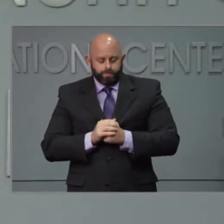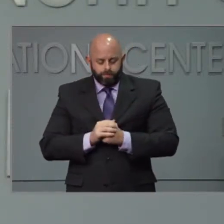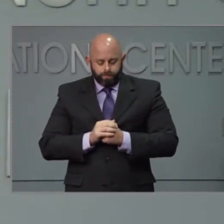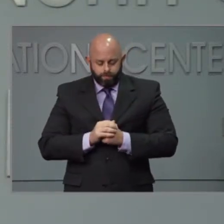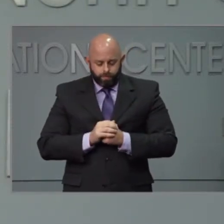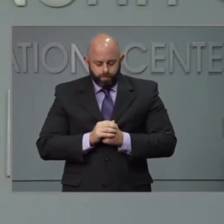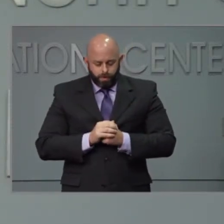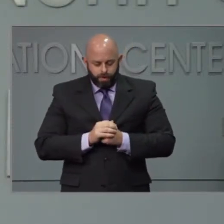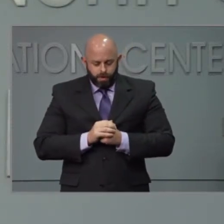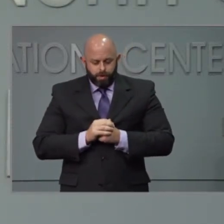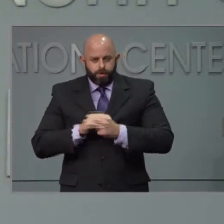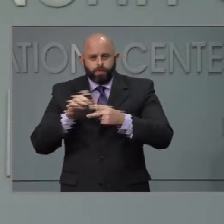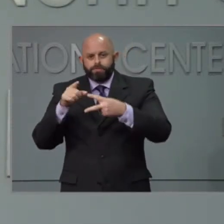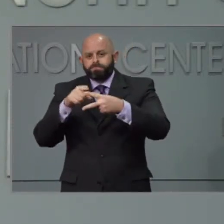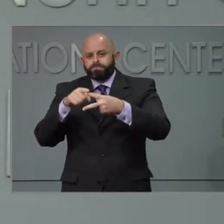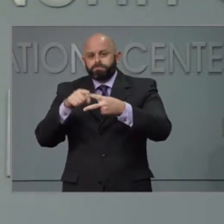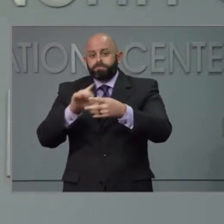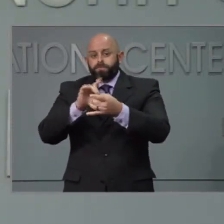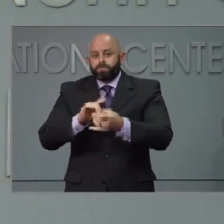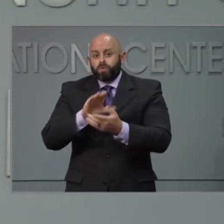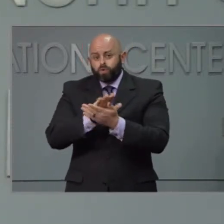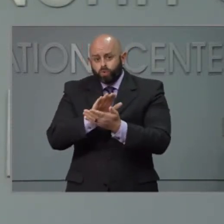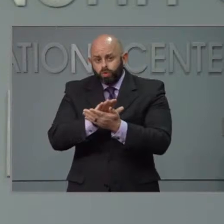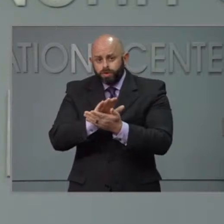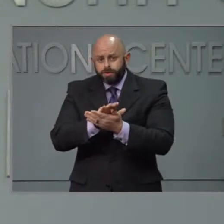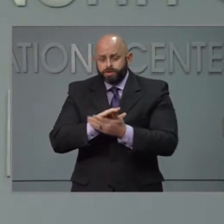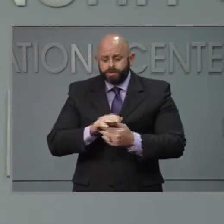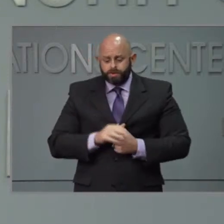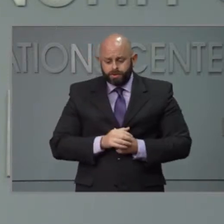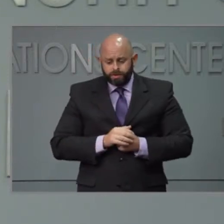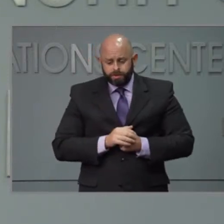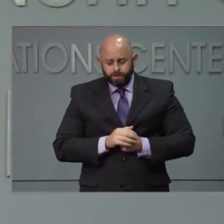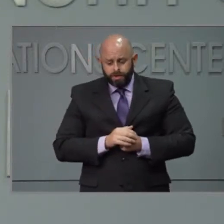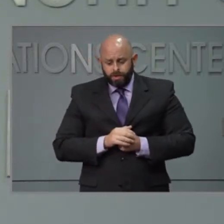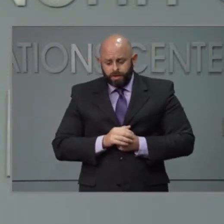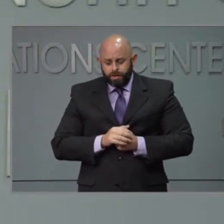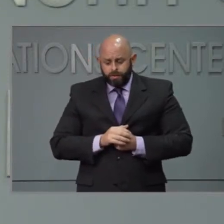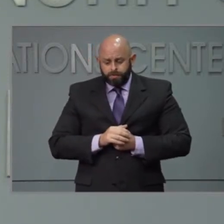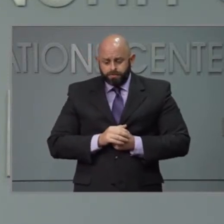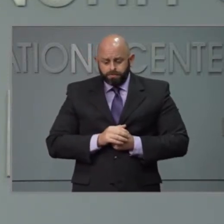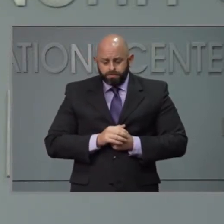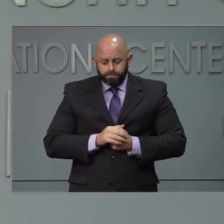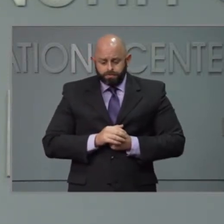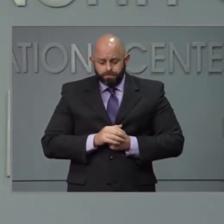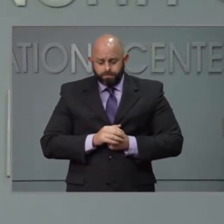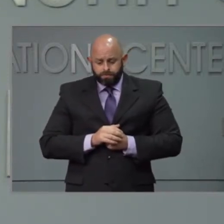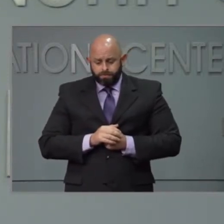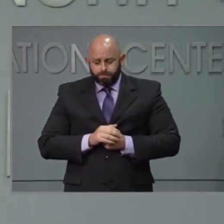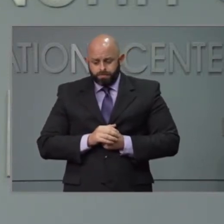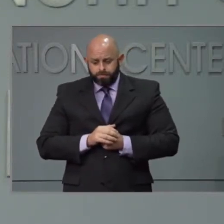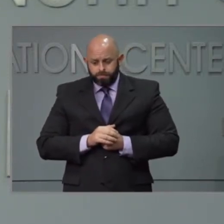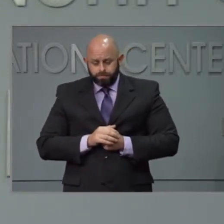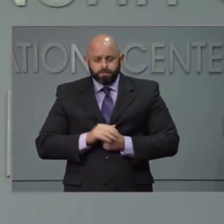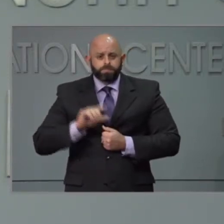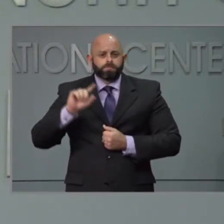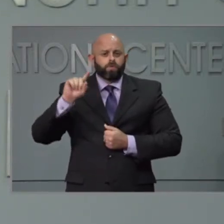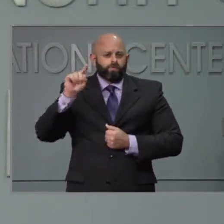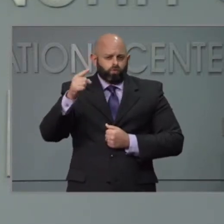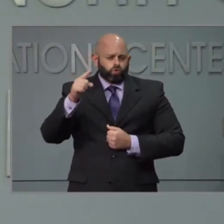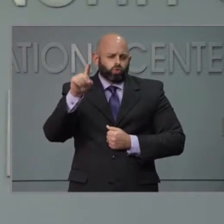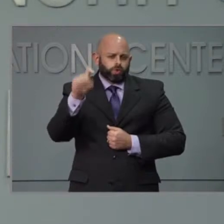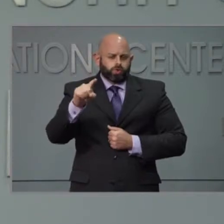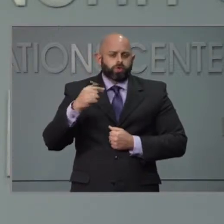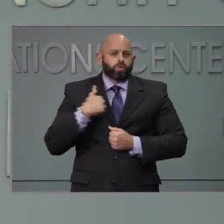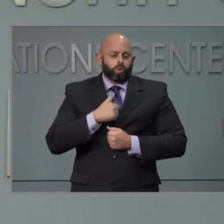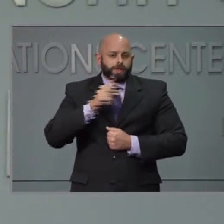as we saw at the beginning of this pandemic, you have the power to close the districts specifically here in the Piedmont Tribe, we've seen several of our